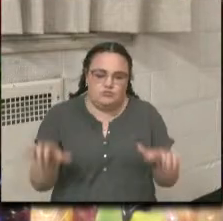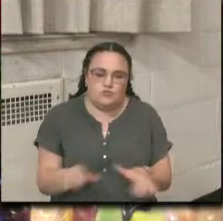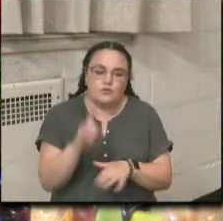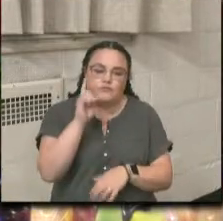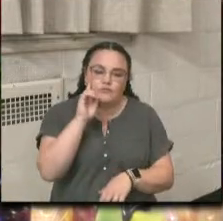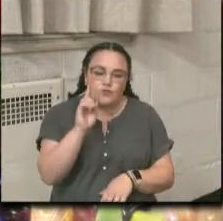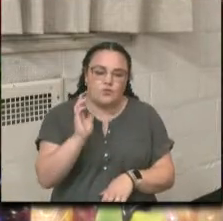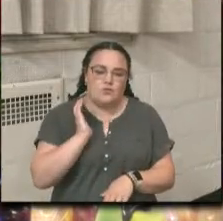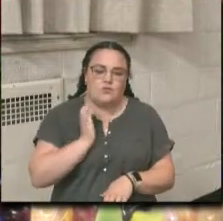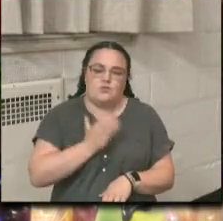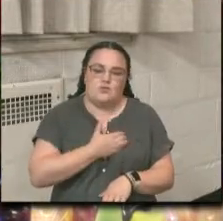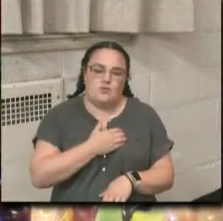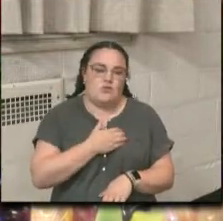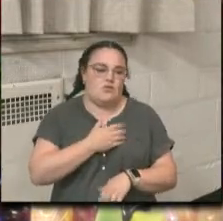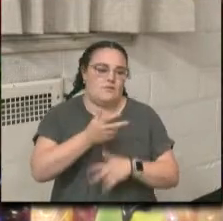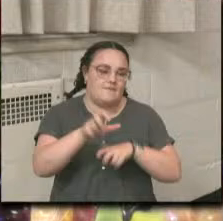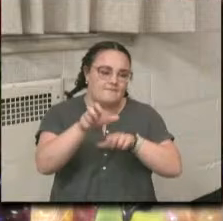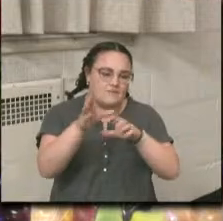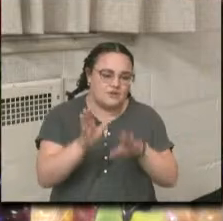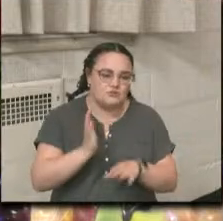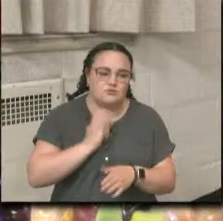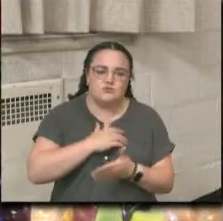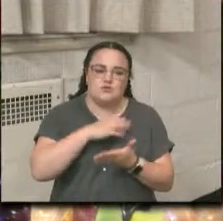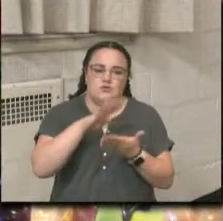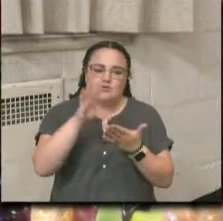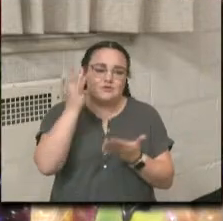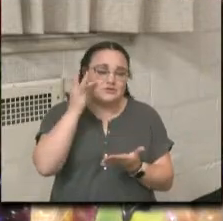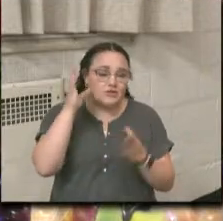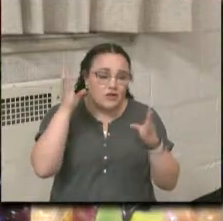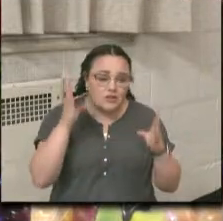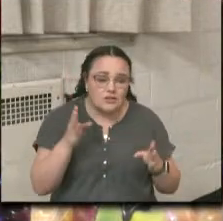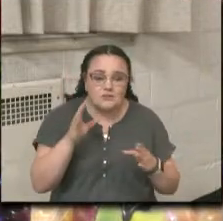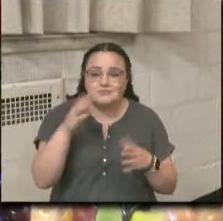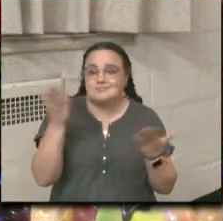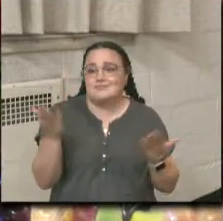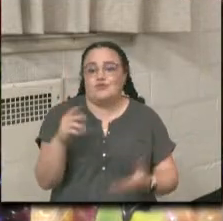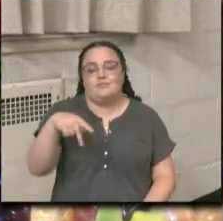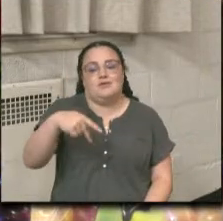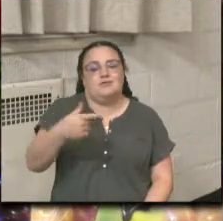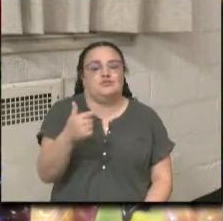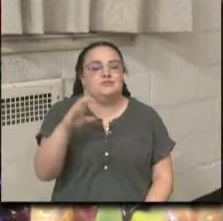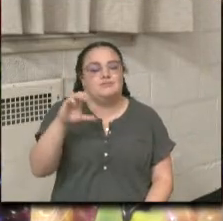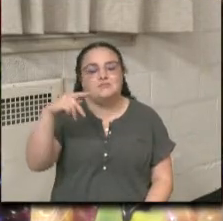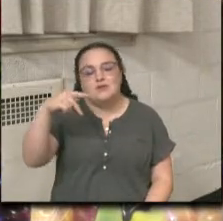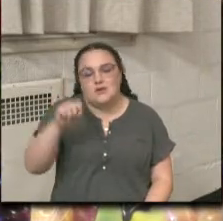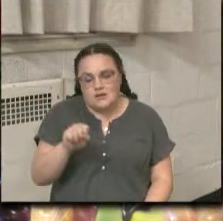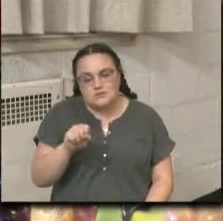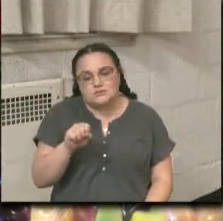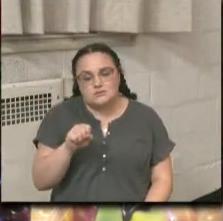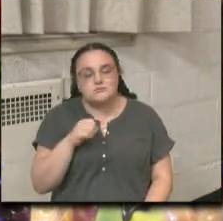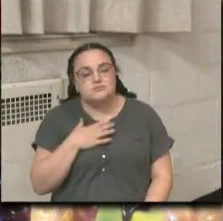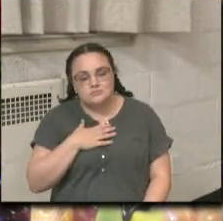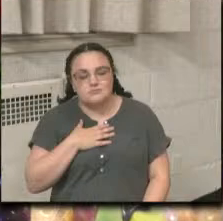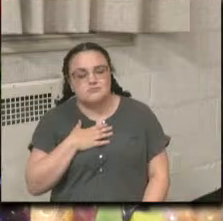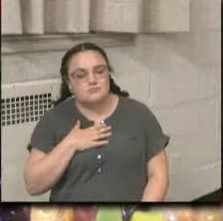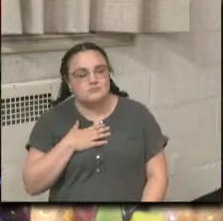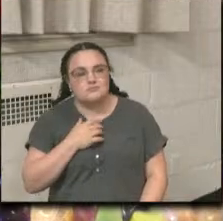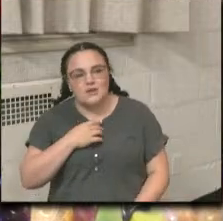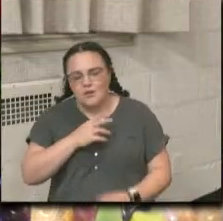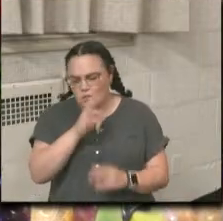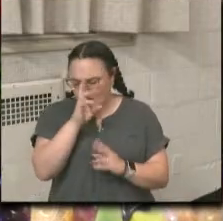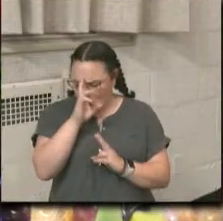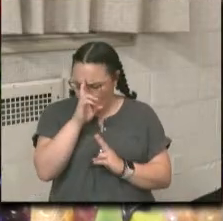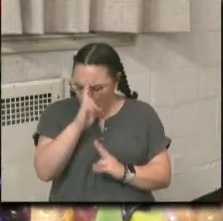our stakeholders, our scholars in the Prince George's County Public Schools. It has been an honor to